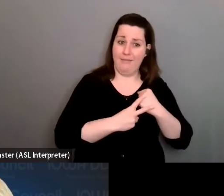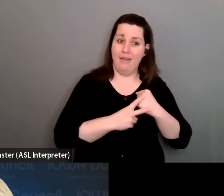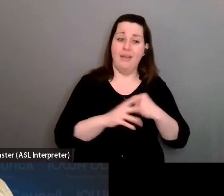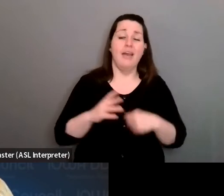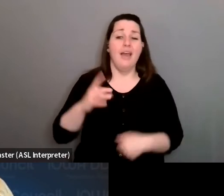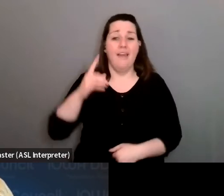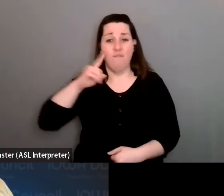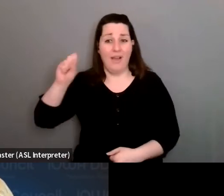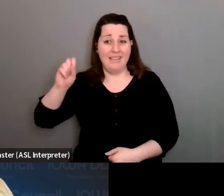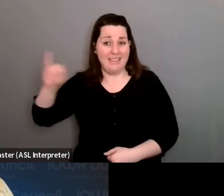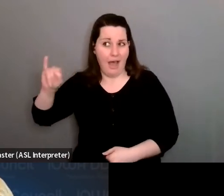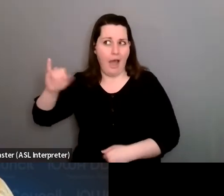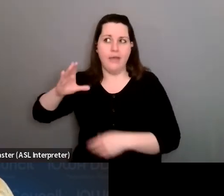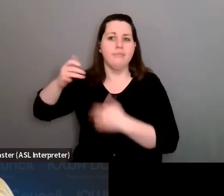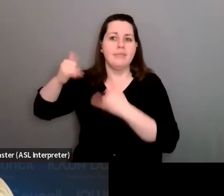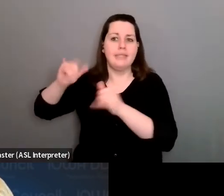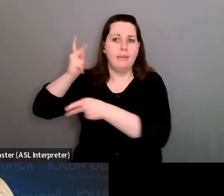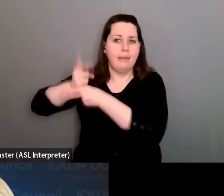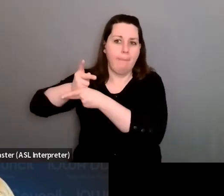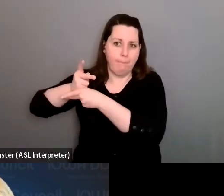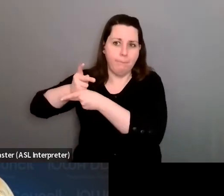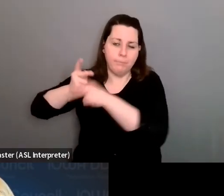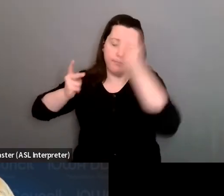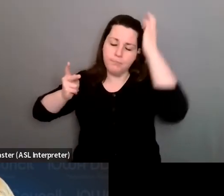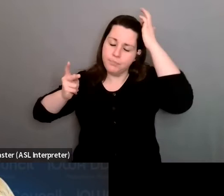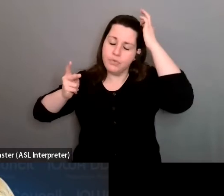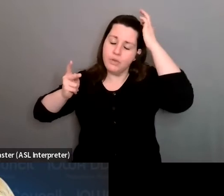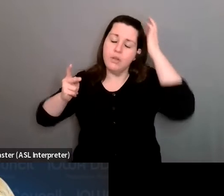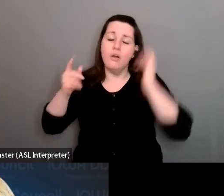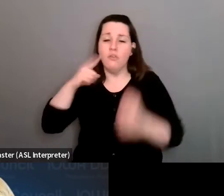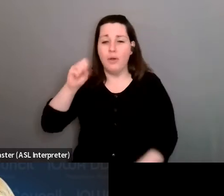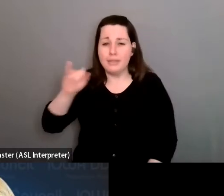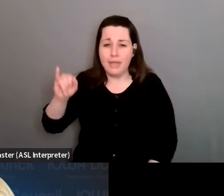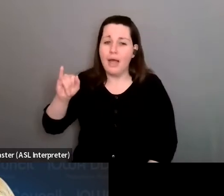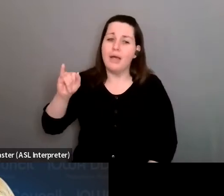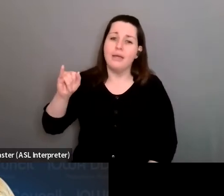assistance programs such as Social Security benefits and Medicaid.